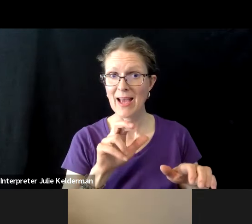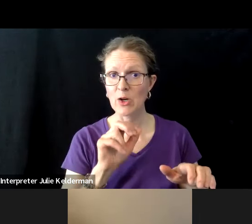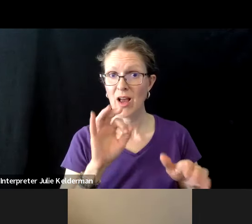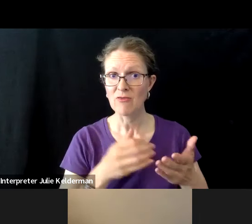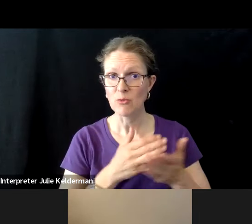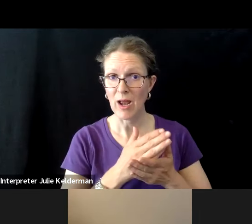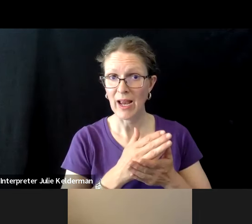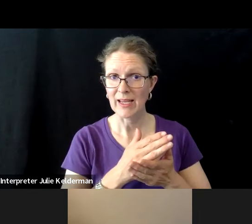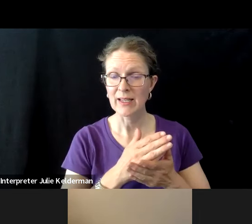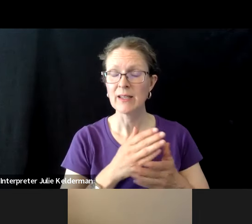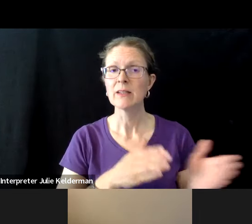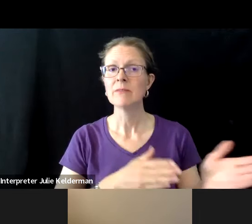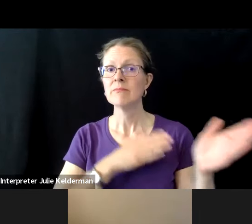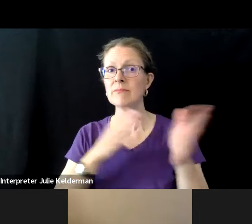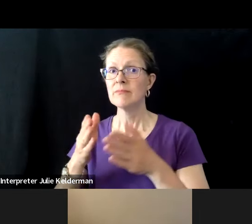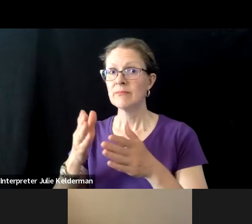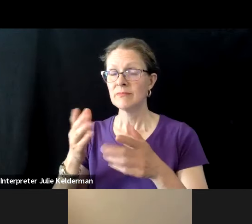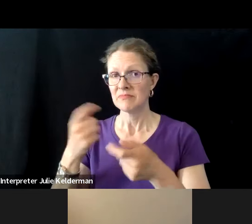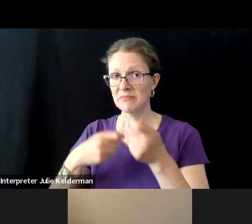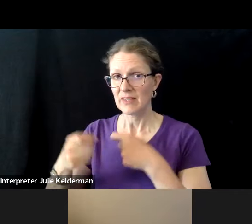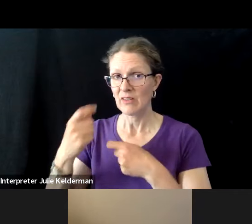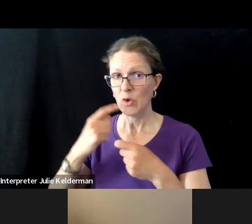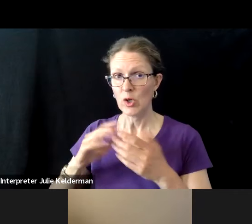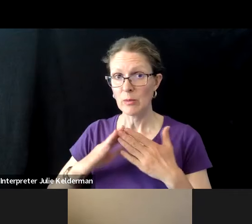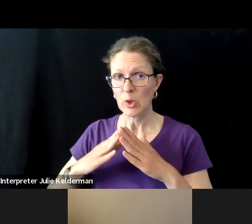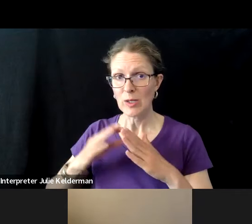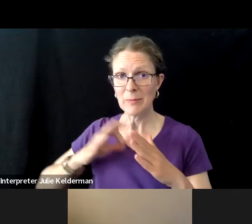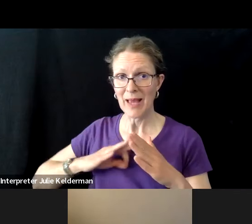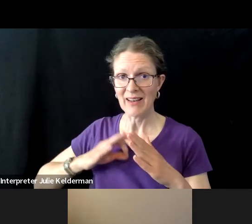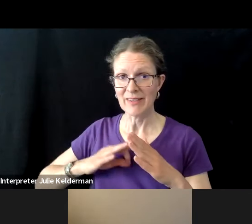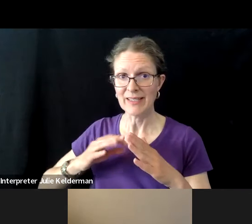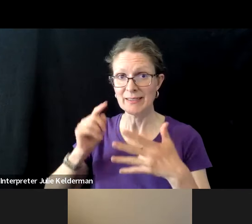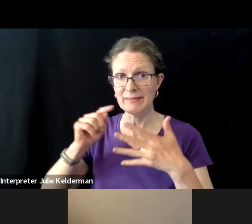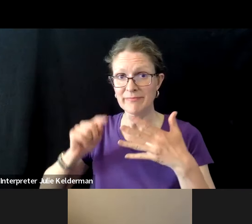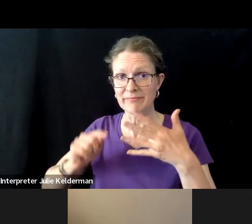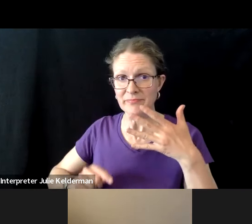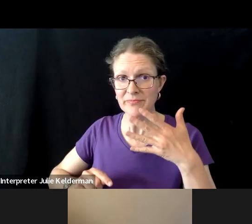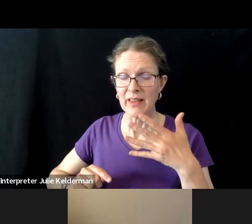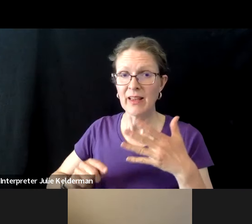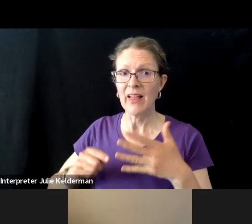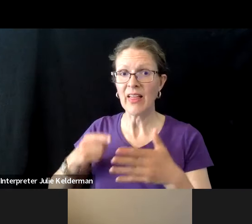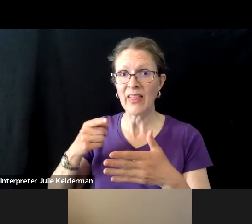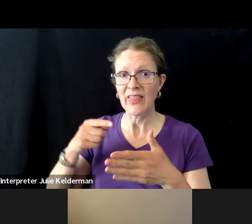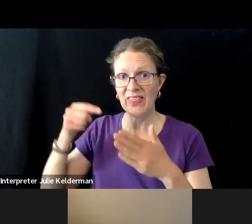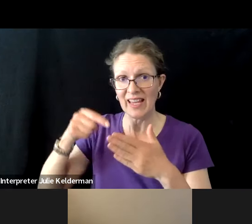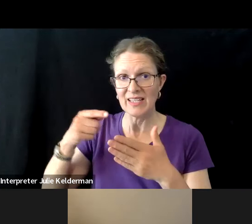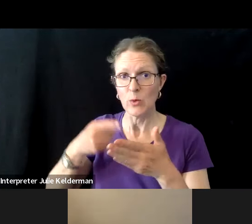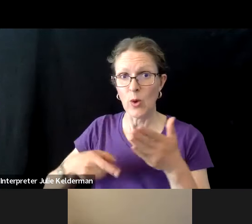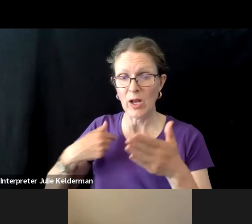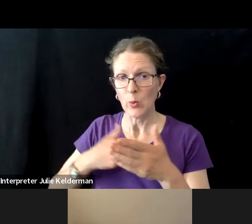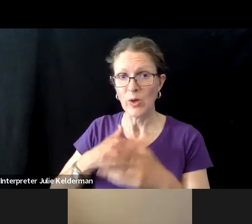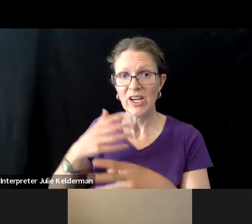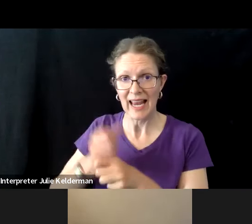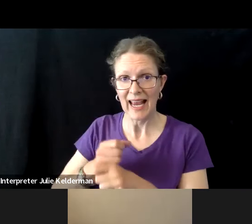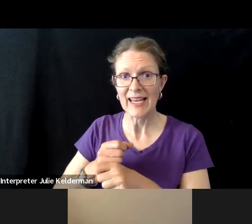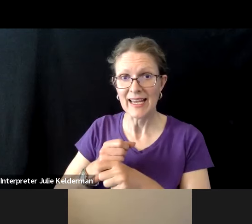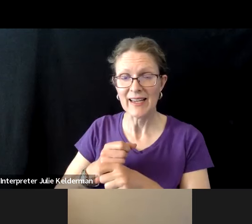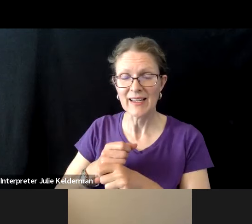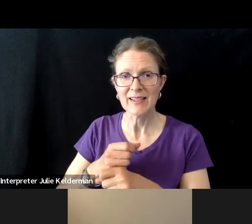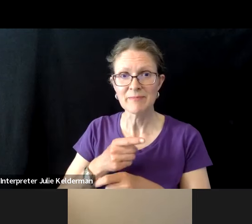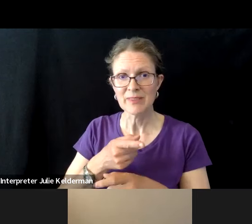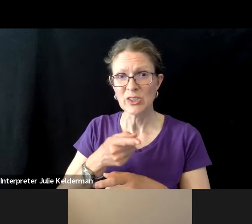in exchange for this community benefits package, this is what we're getting. Because, you know, you're